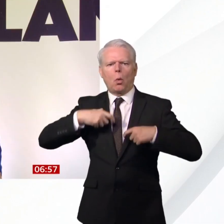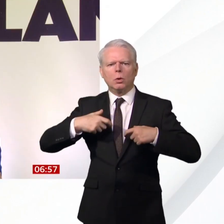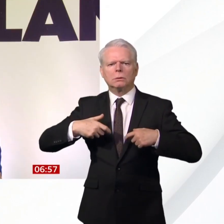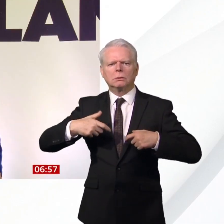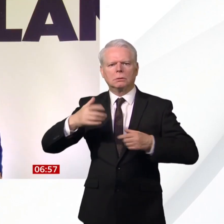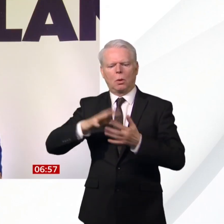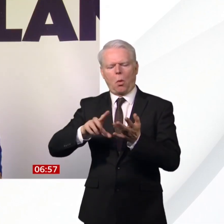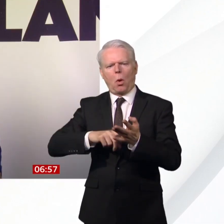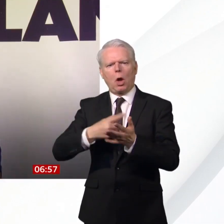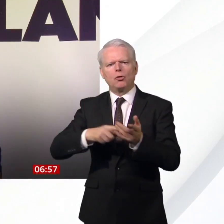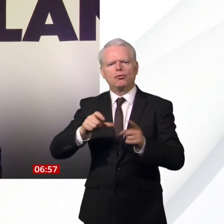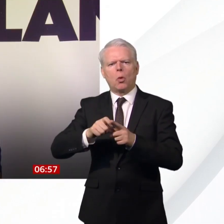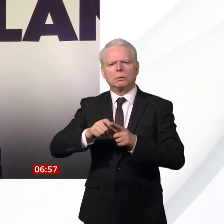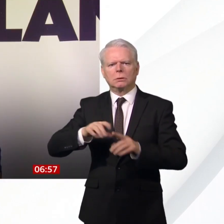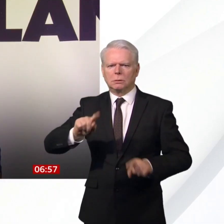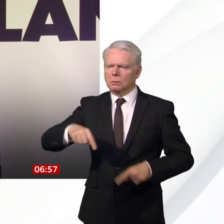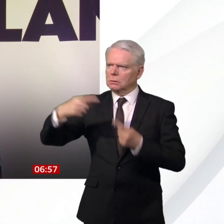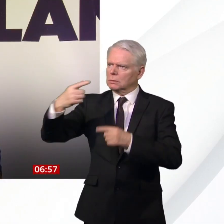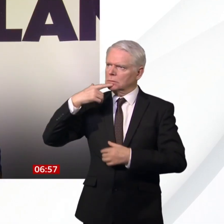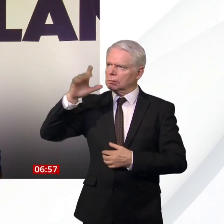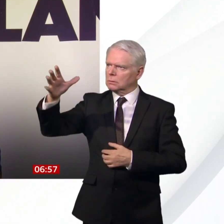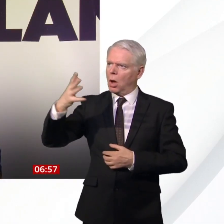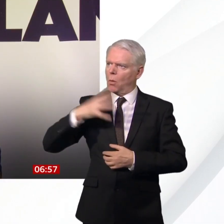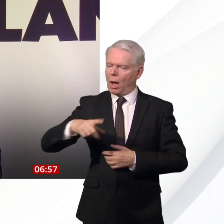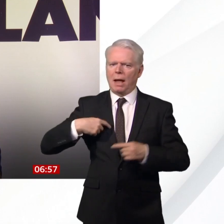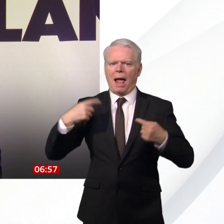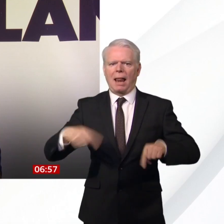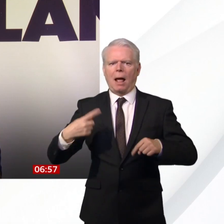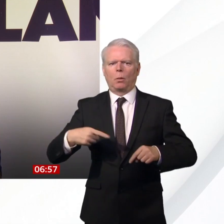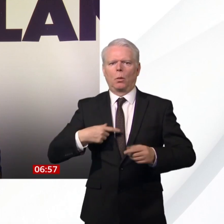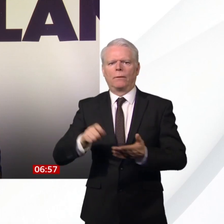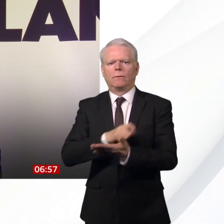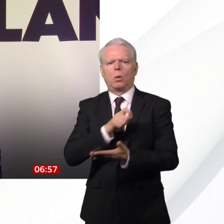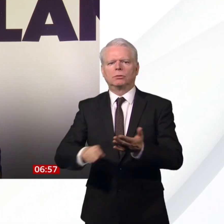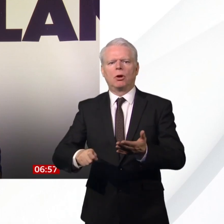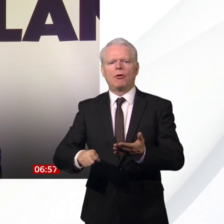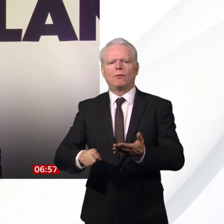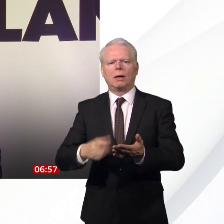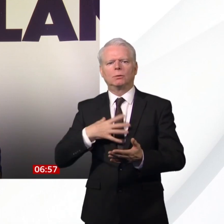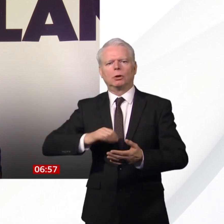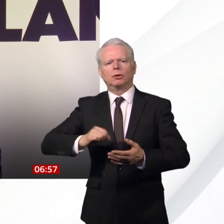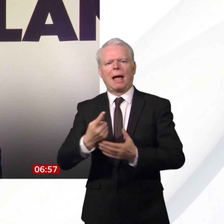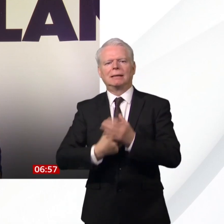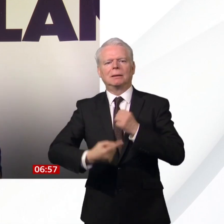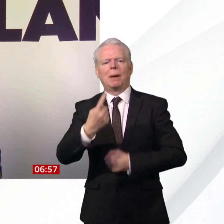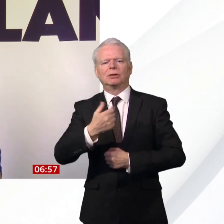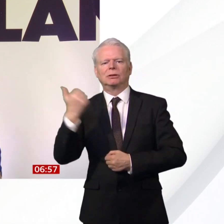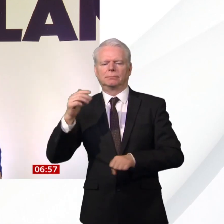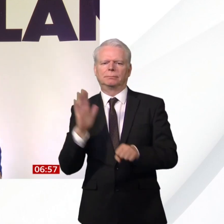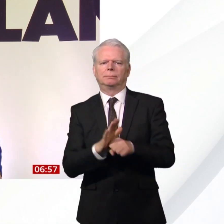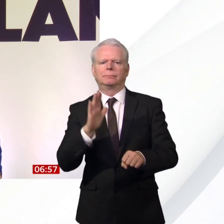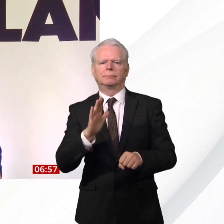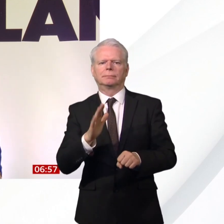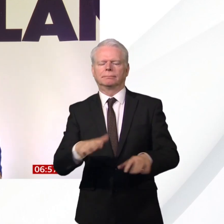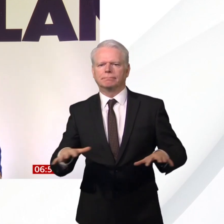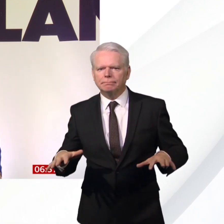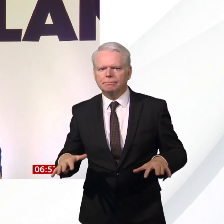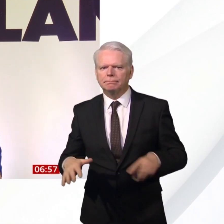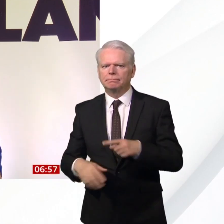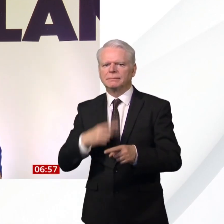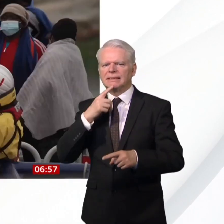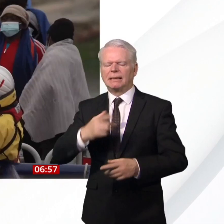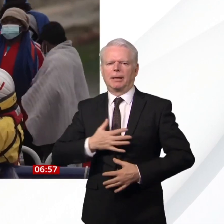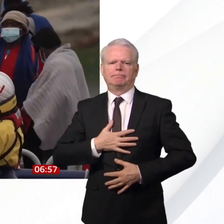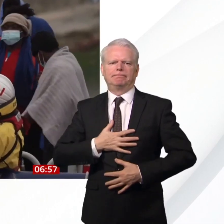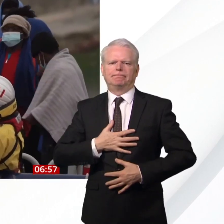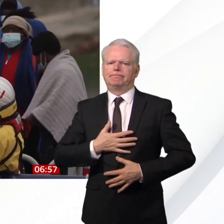This judgment raises profound and deeply uncomfortable questions about the basis and the future of the United